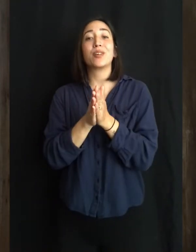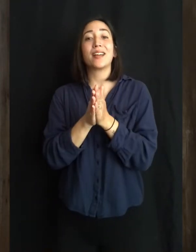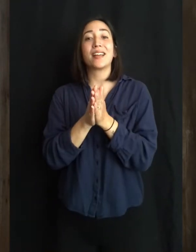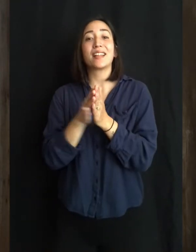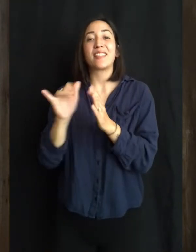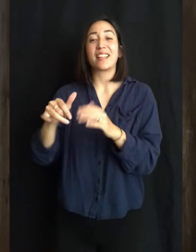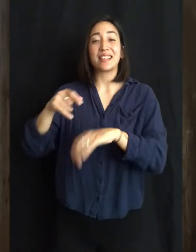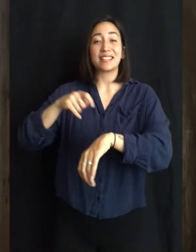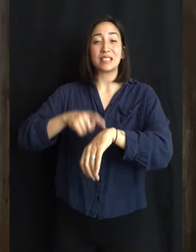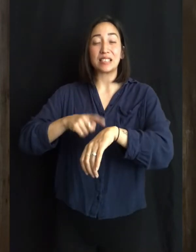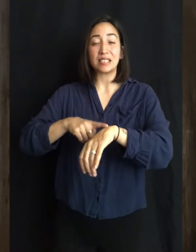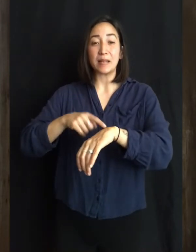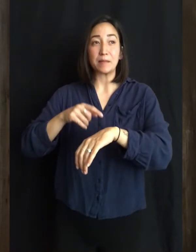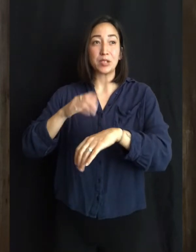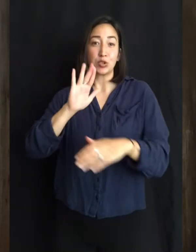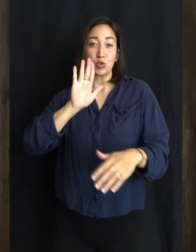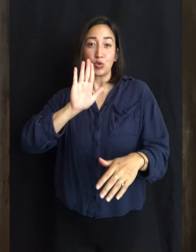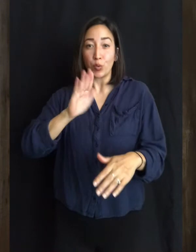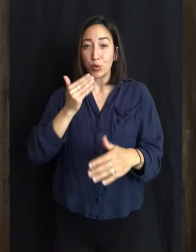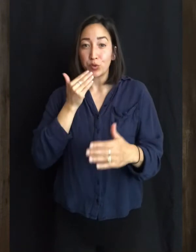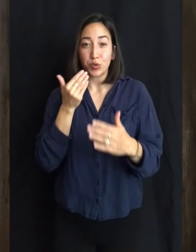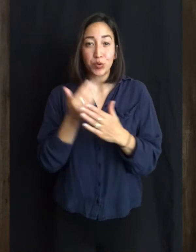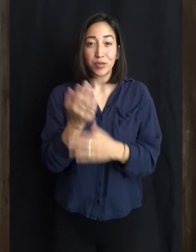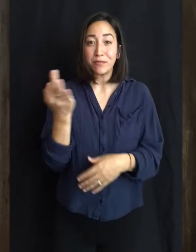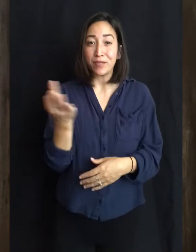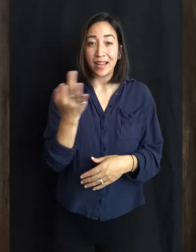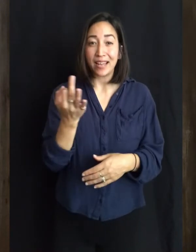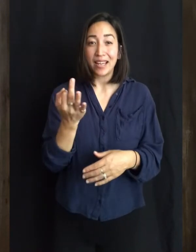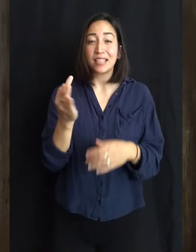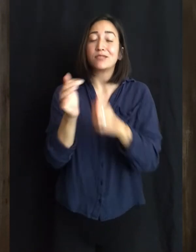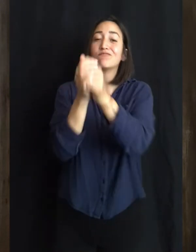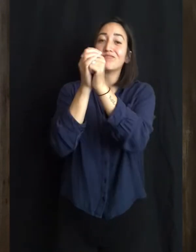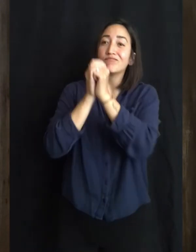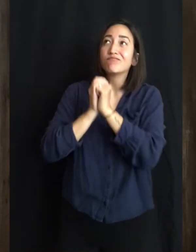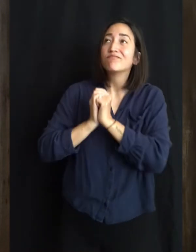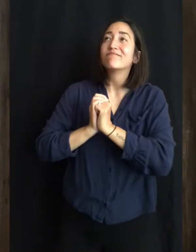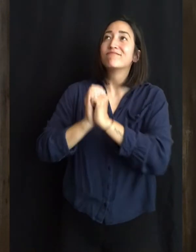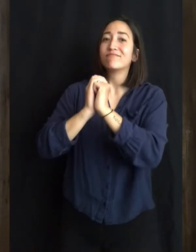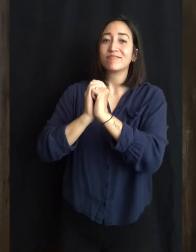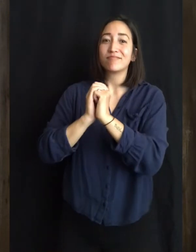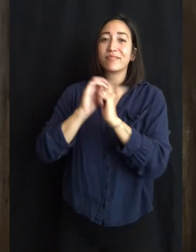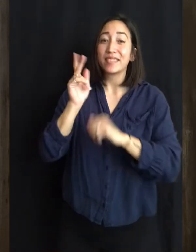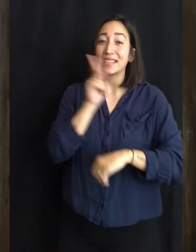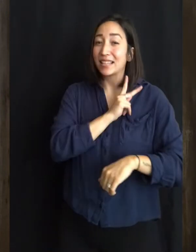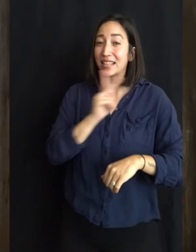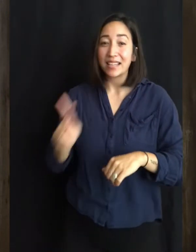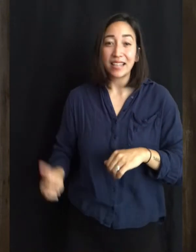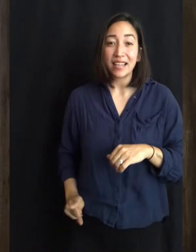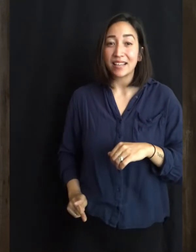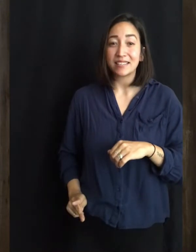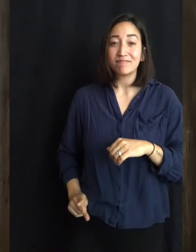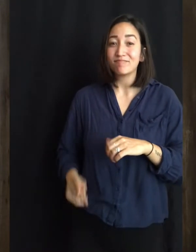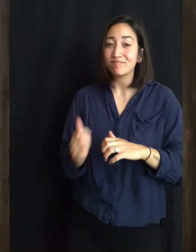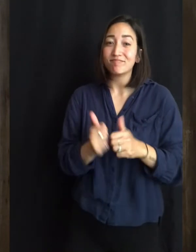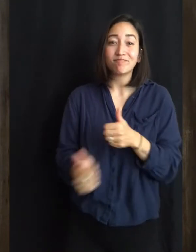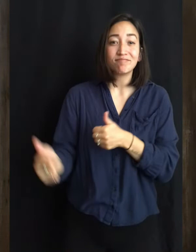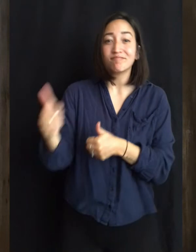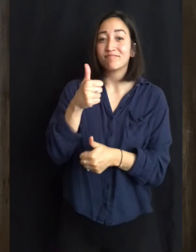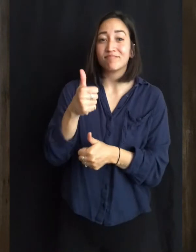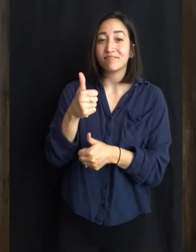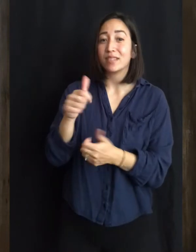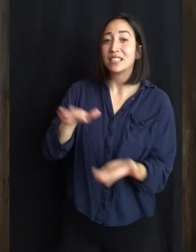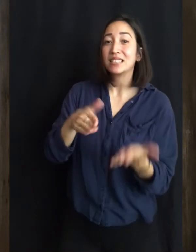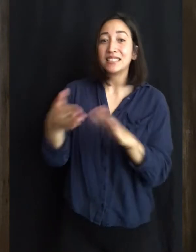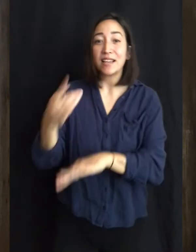be your Good Friday, to worship the King of Kings who died for